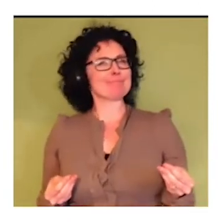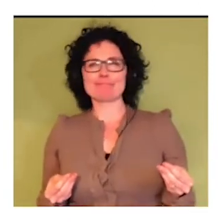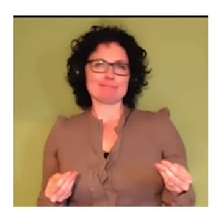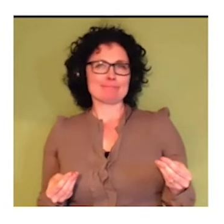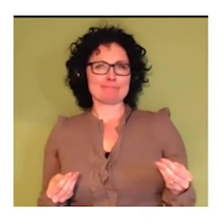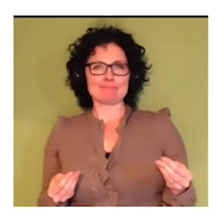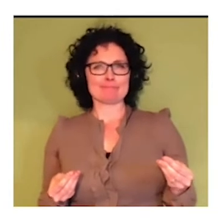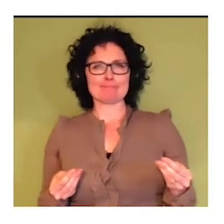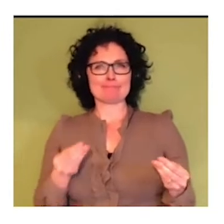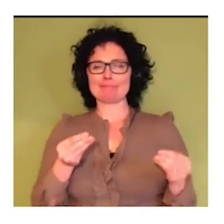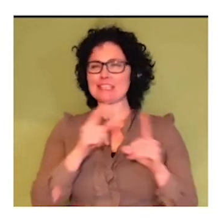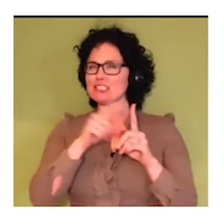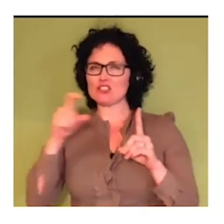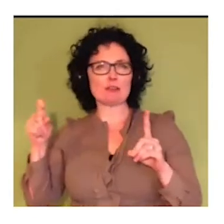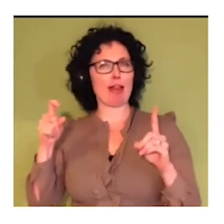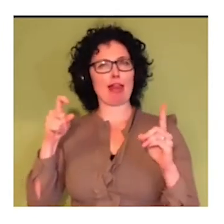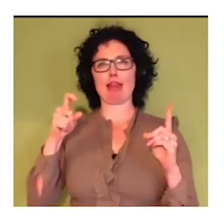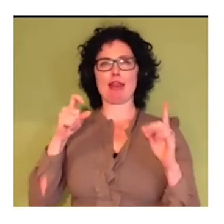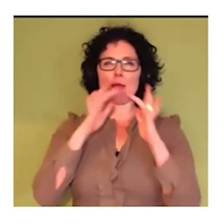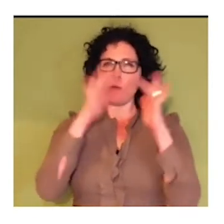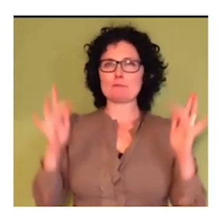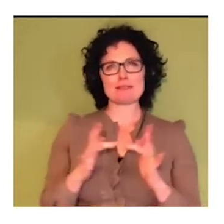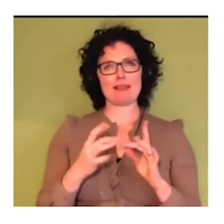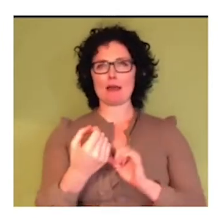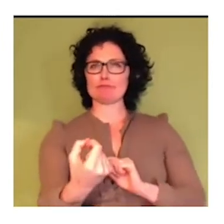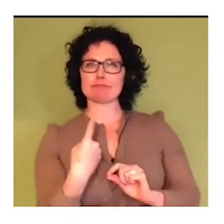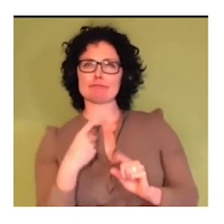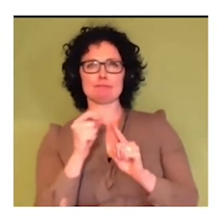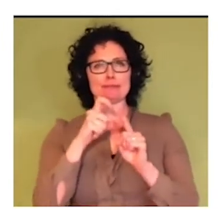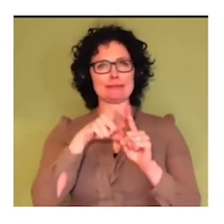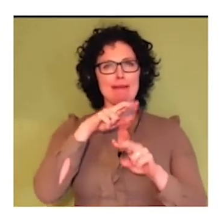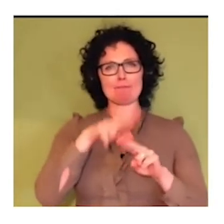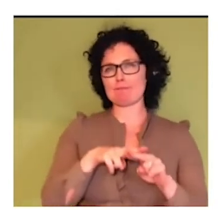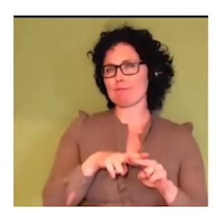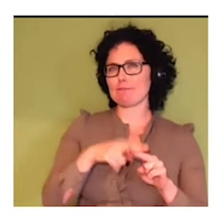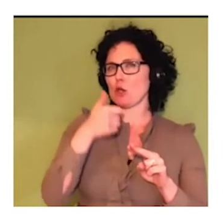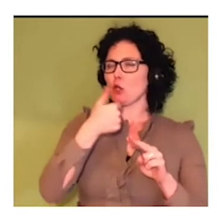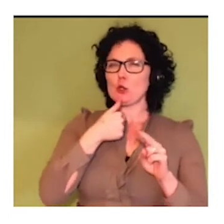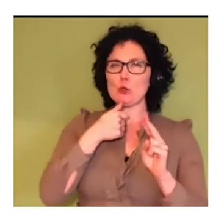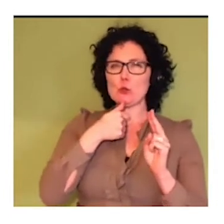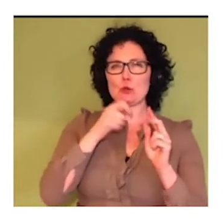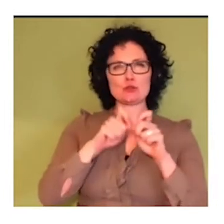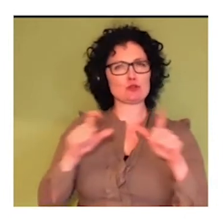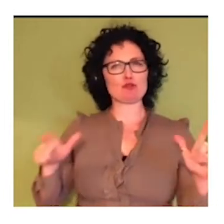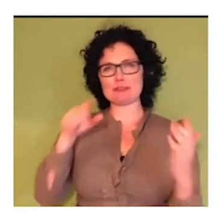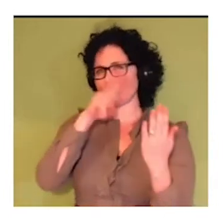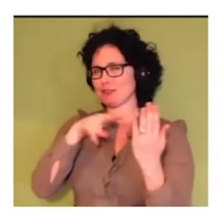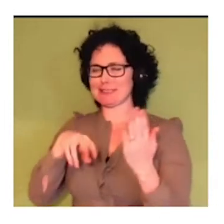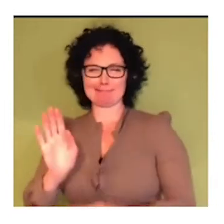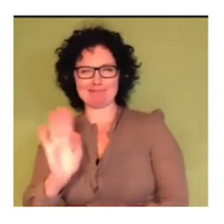at electronic documents that you might be sent, which you could use with screen readers and perhaps or